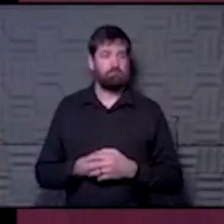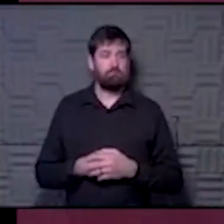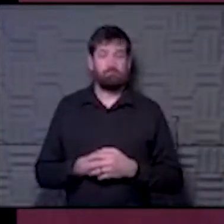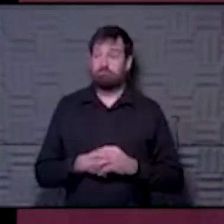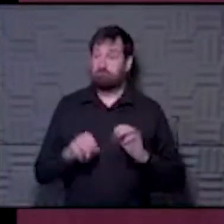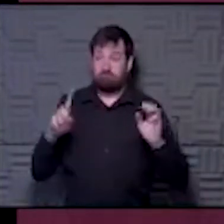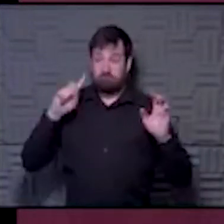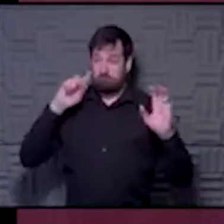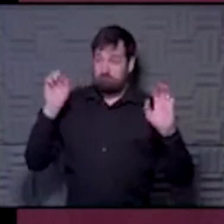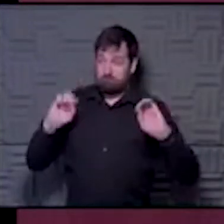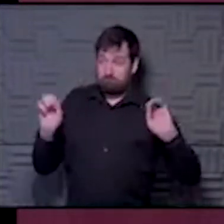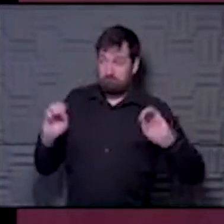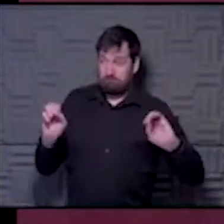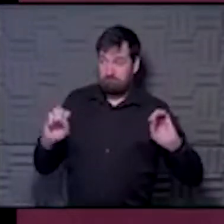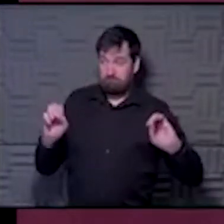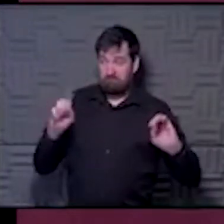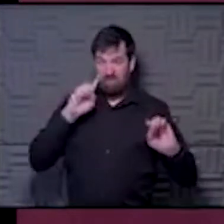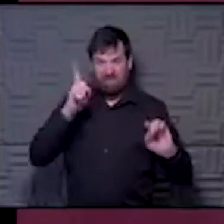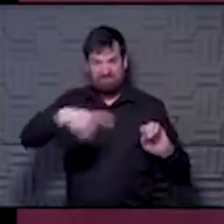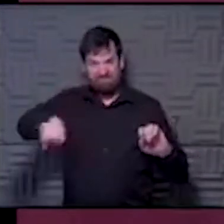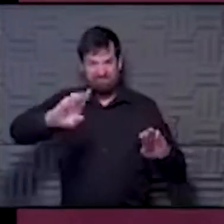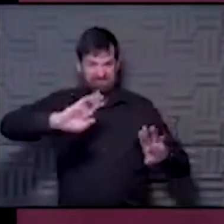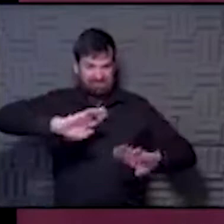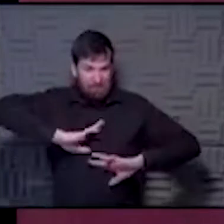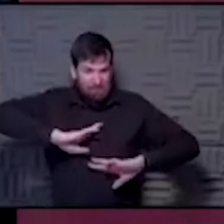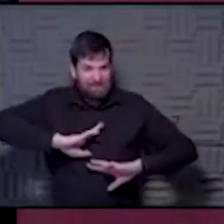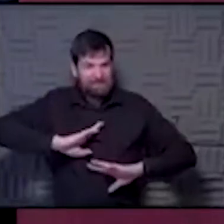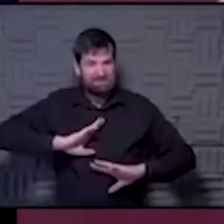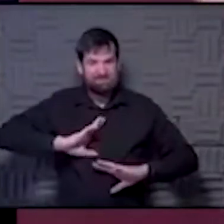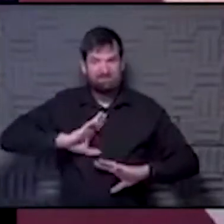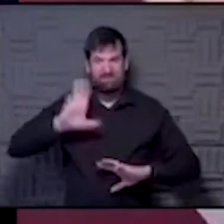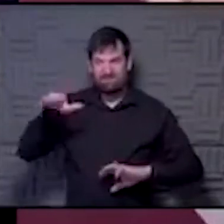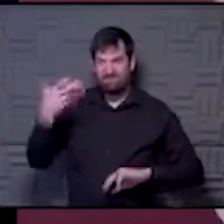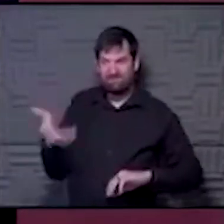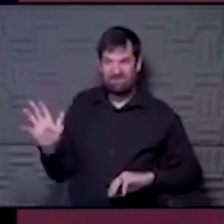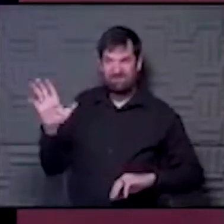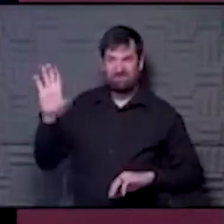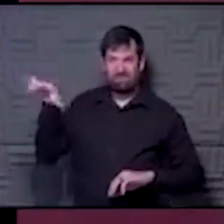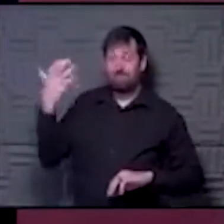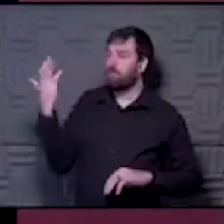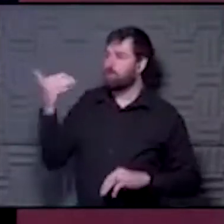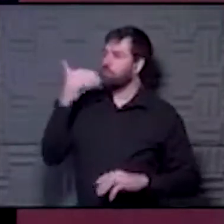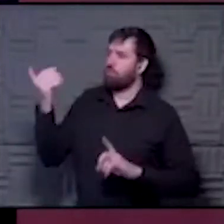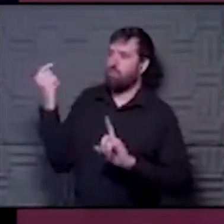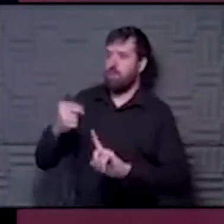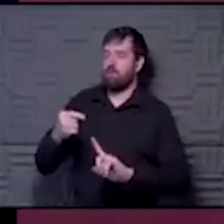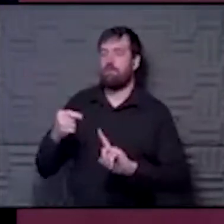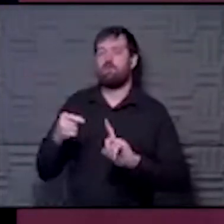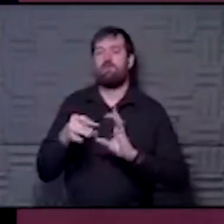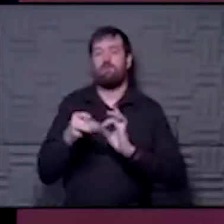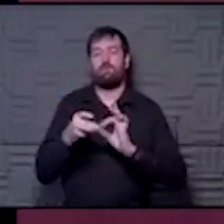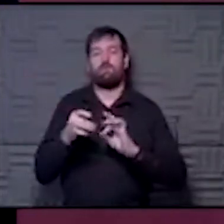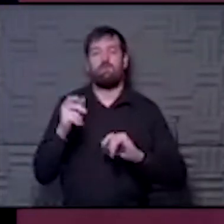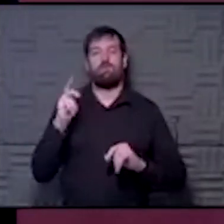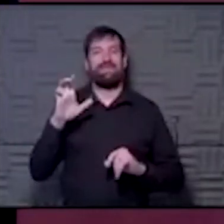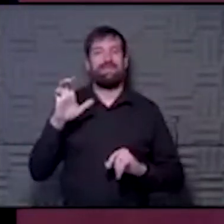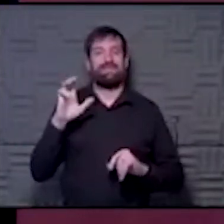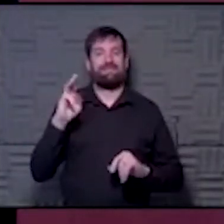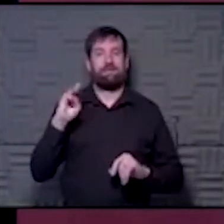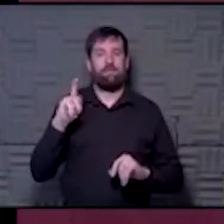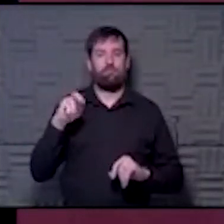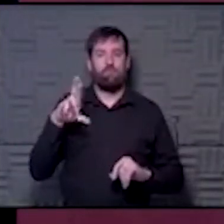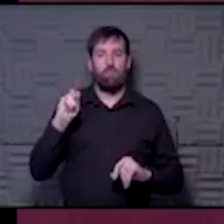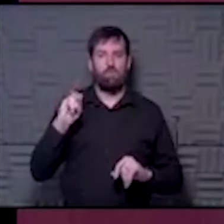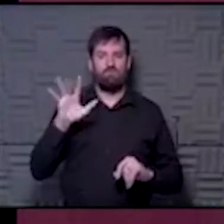I'm not hearing any. I think everybody's happy after Christmas. I also want to know, you made another good point. The numbers in the Kansas City metro were in the 500s